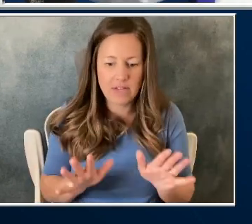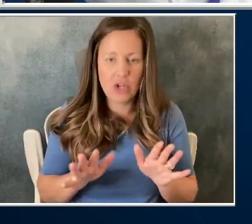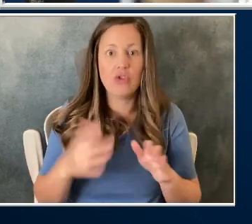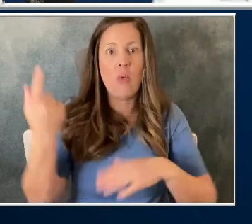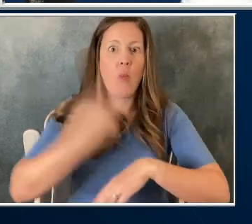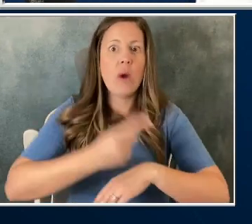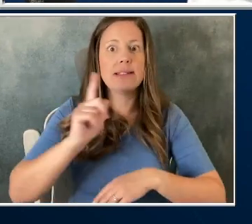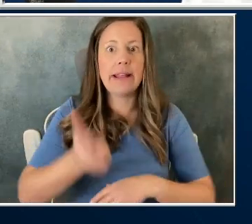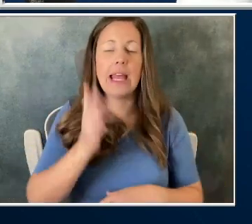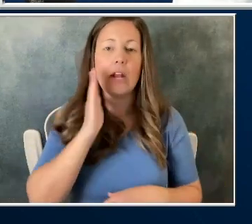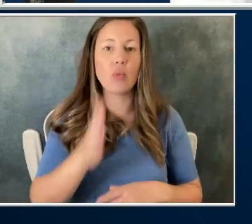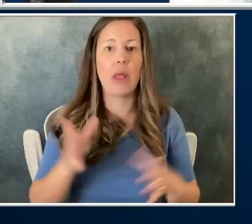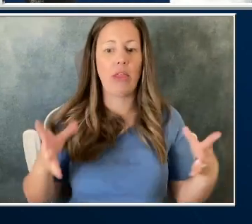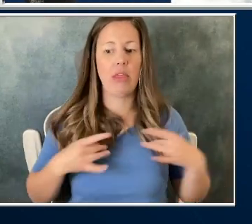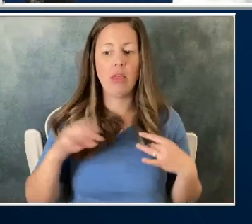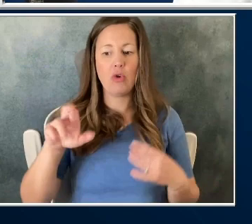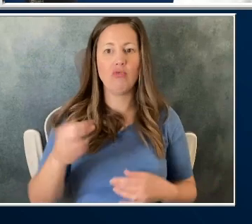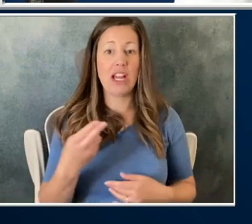rashes, it's going to be terrible?